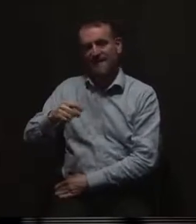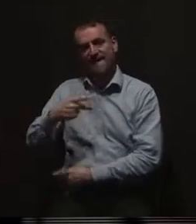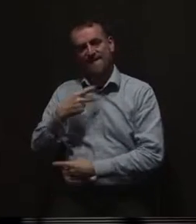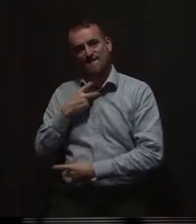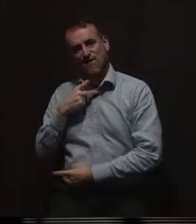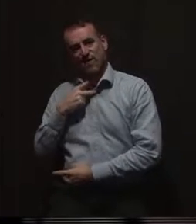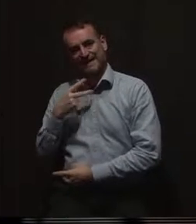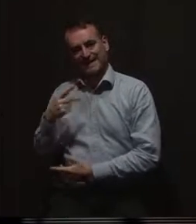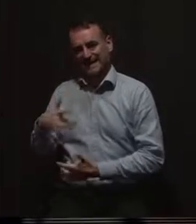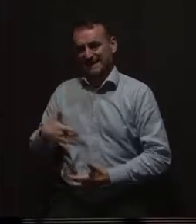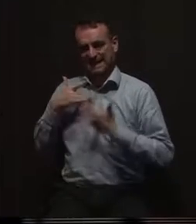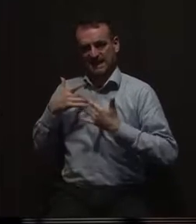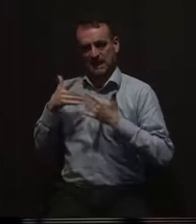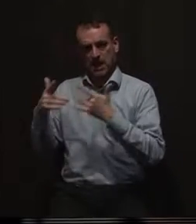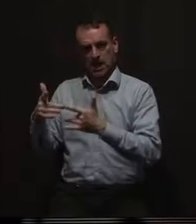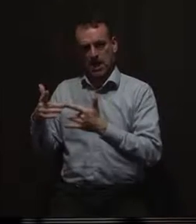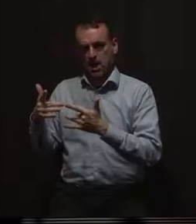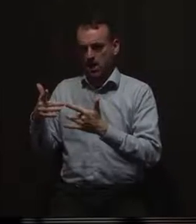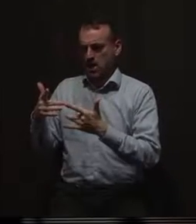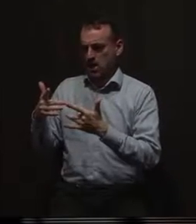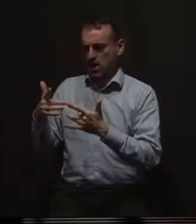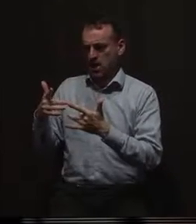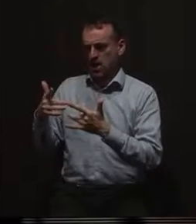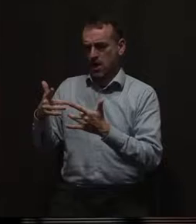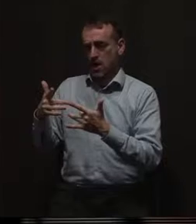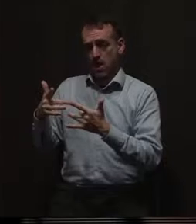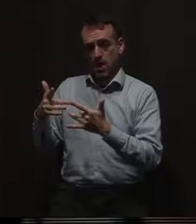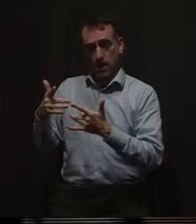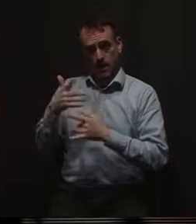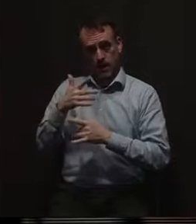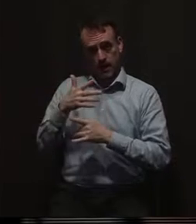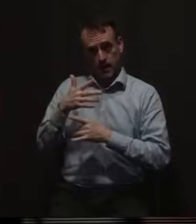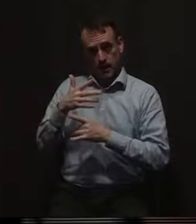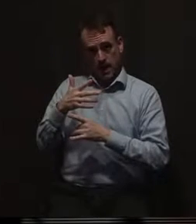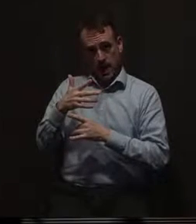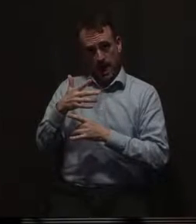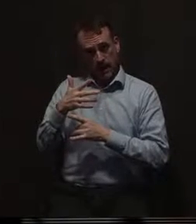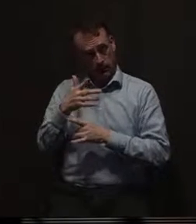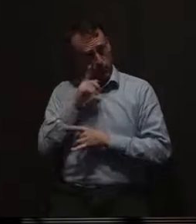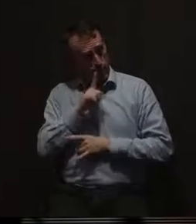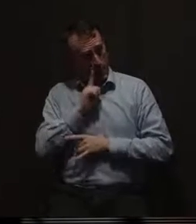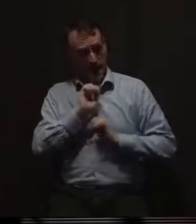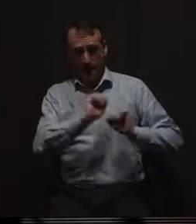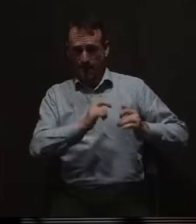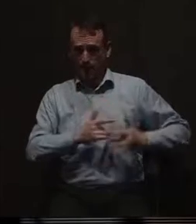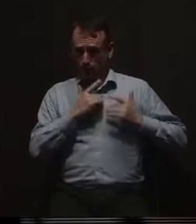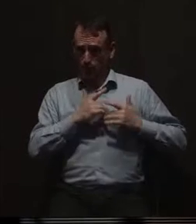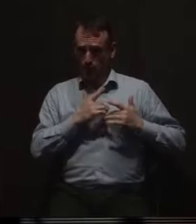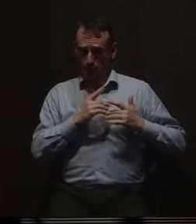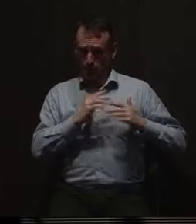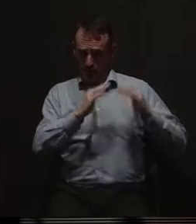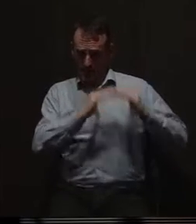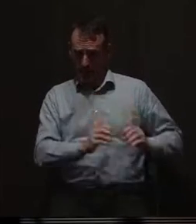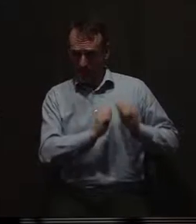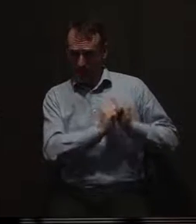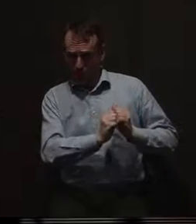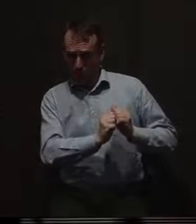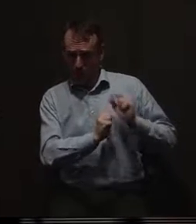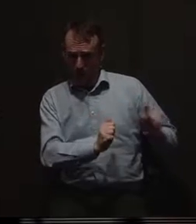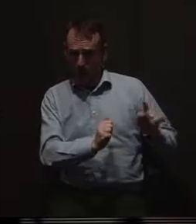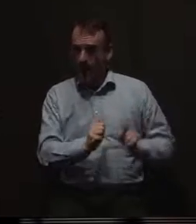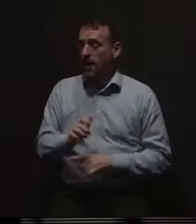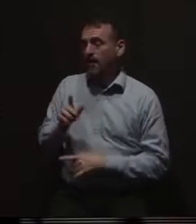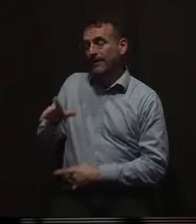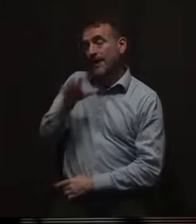roughly speaking, less worthy in our society, less well-regarded in our society, while men's feelings